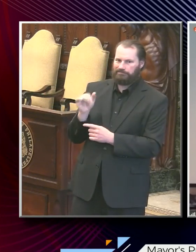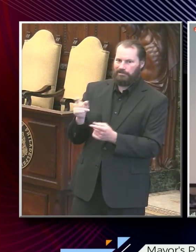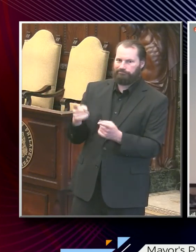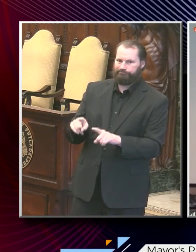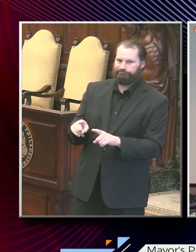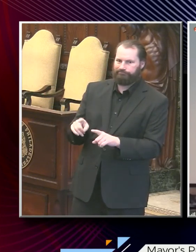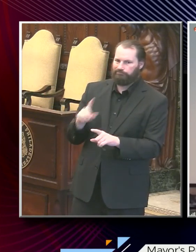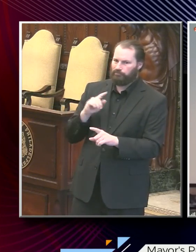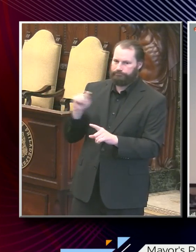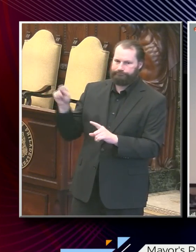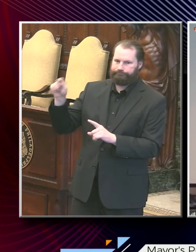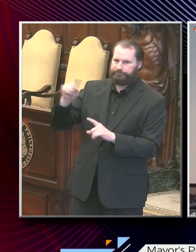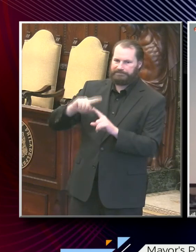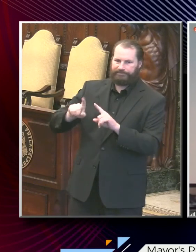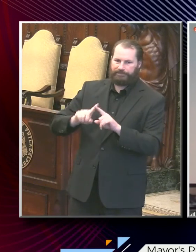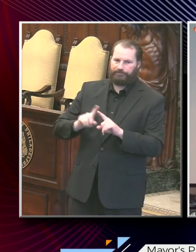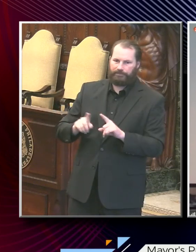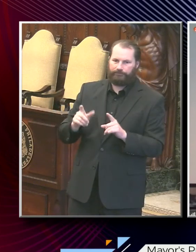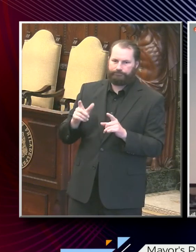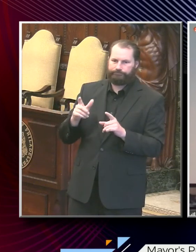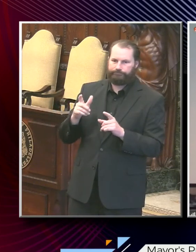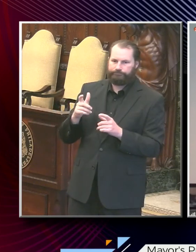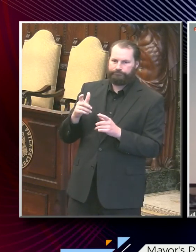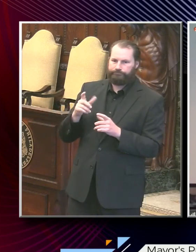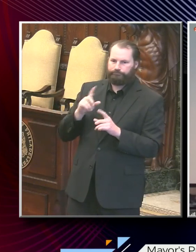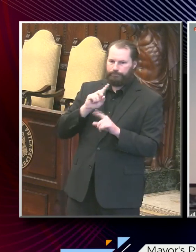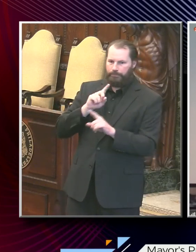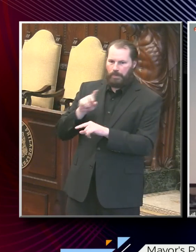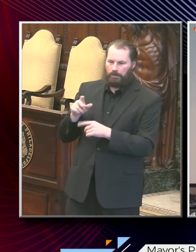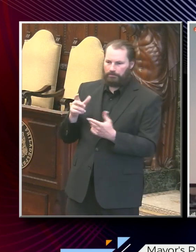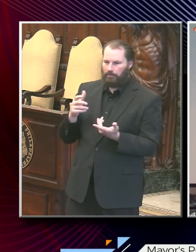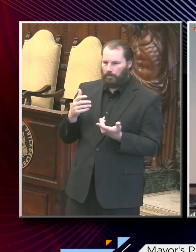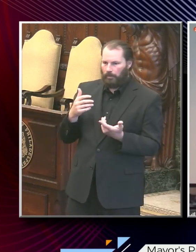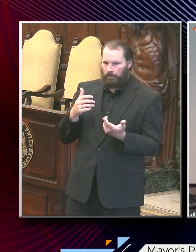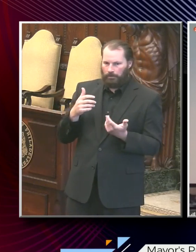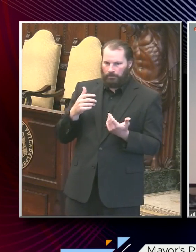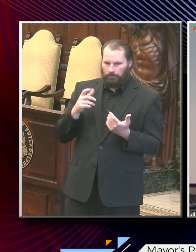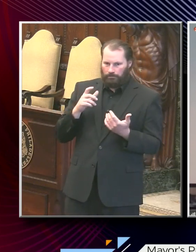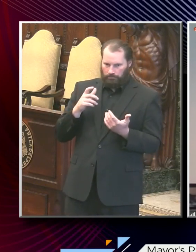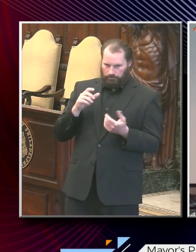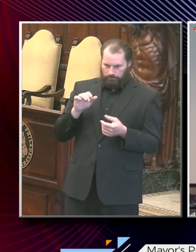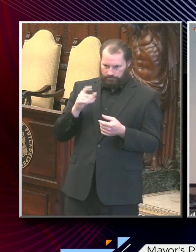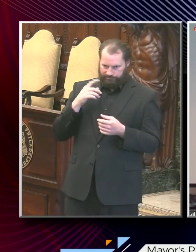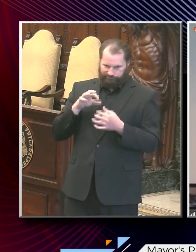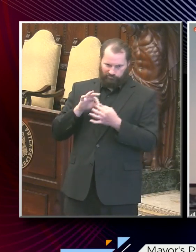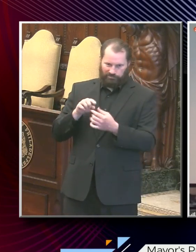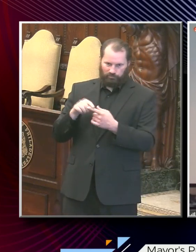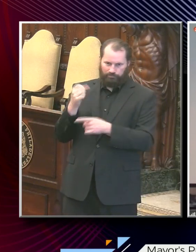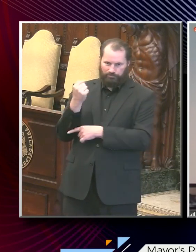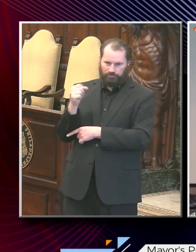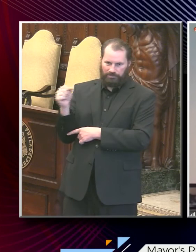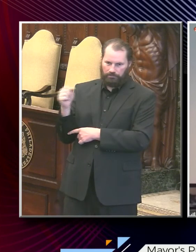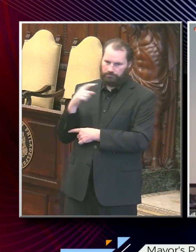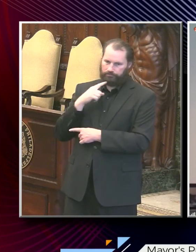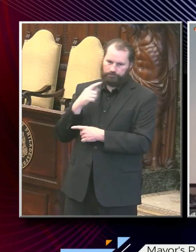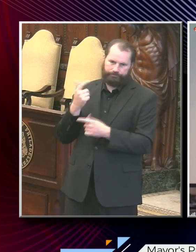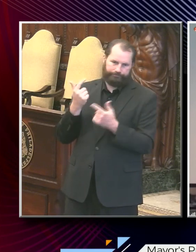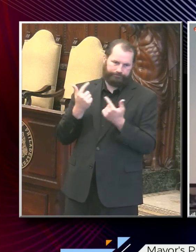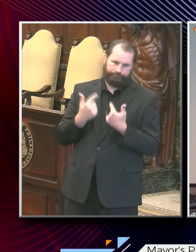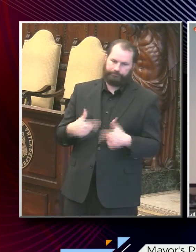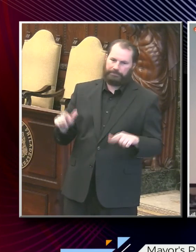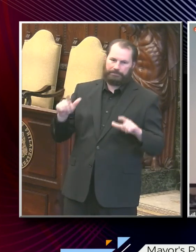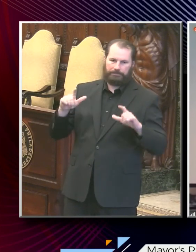the demonstrations. And that is one piece of a much larger reform conversation as it relates to some of the efforts that